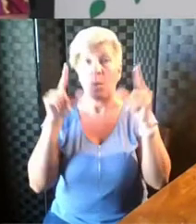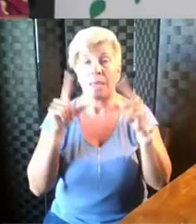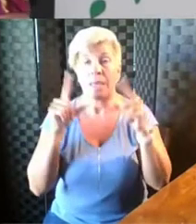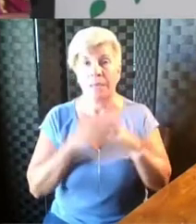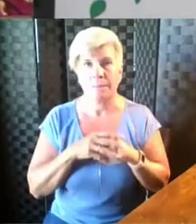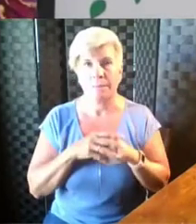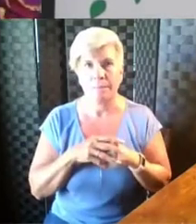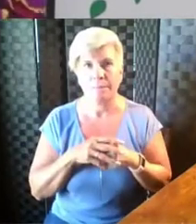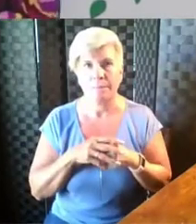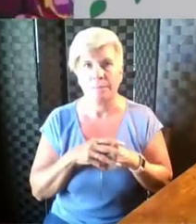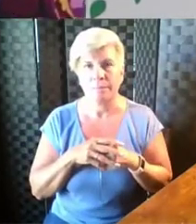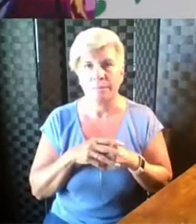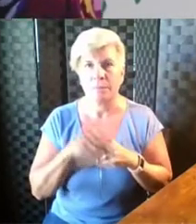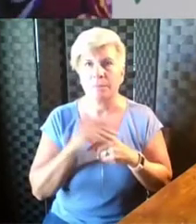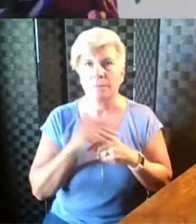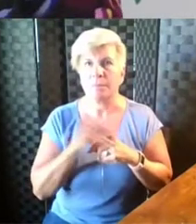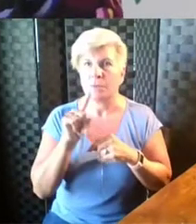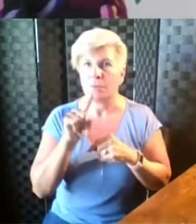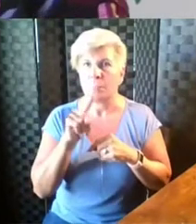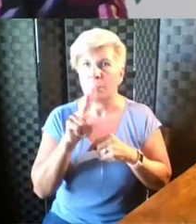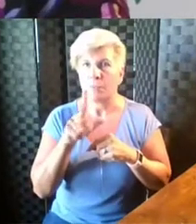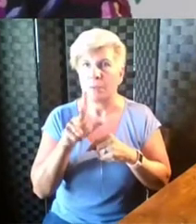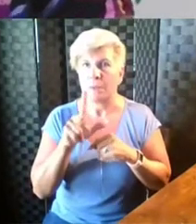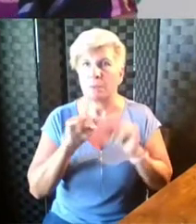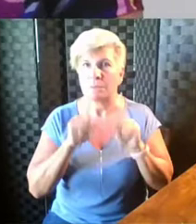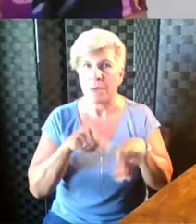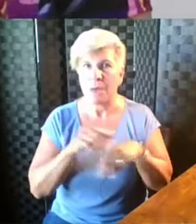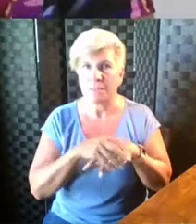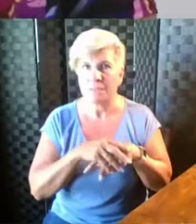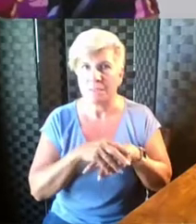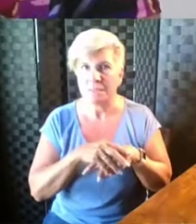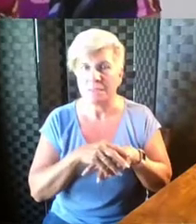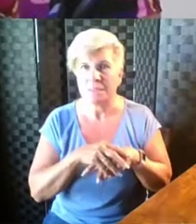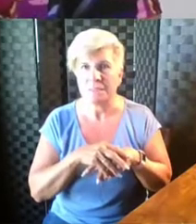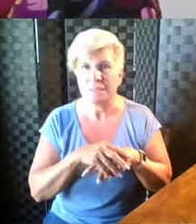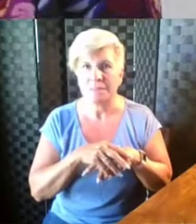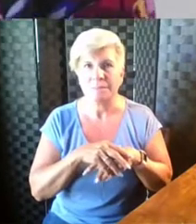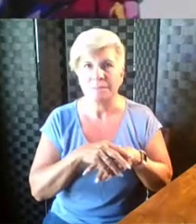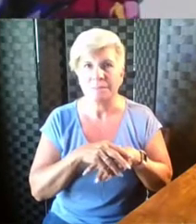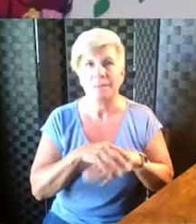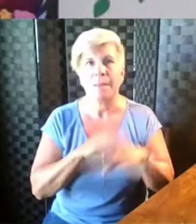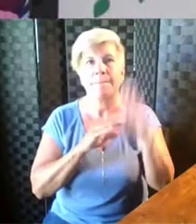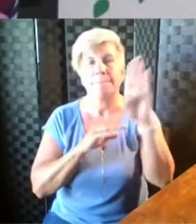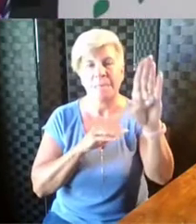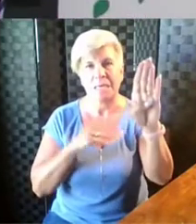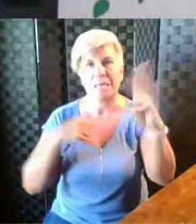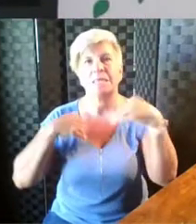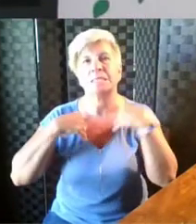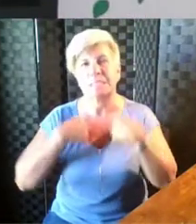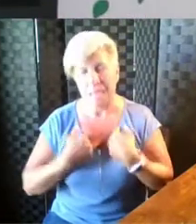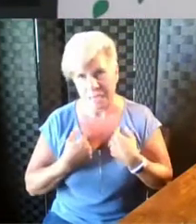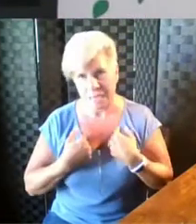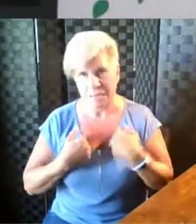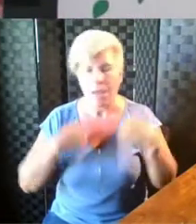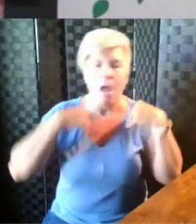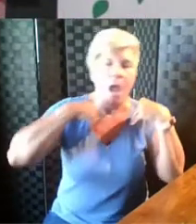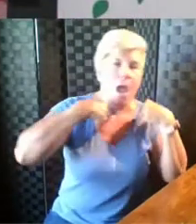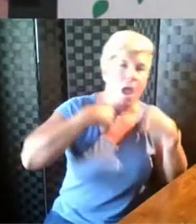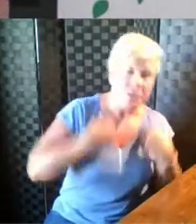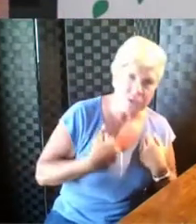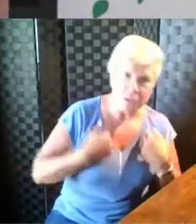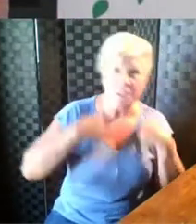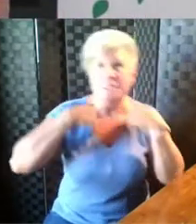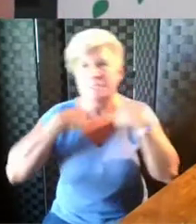awake. Ready? 1, 2, 3, respond. 2 fingers. The answer is B. Tired and